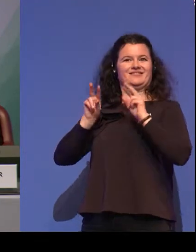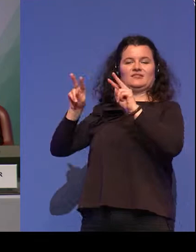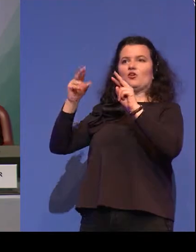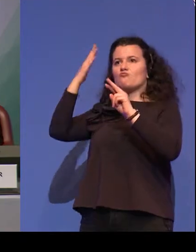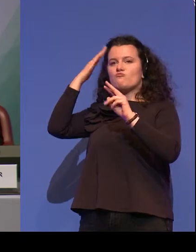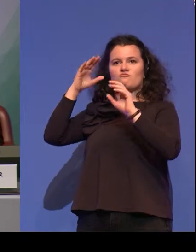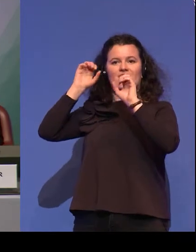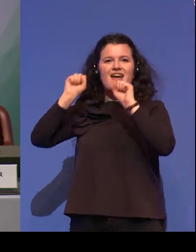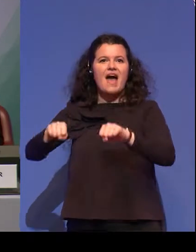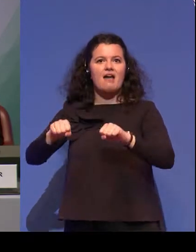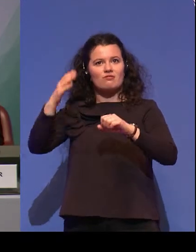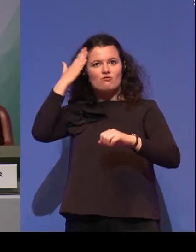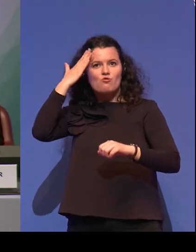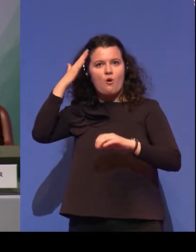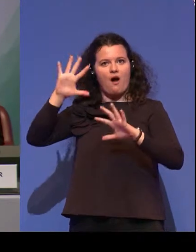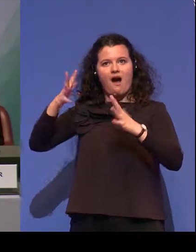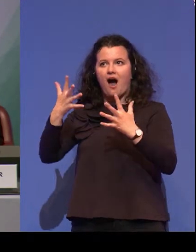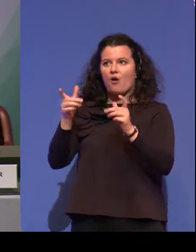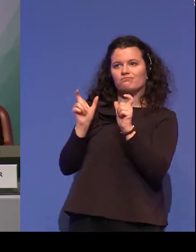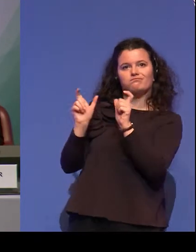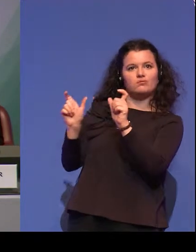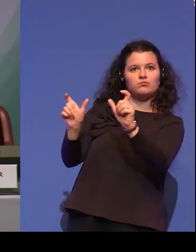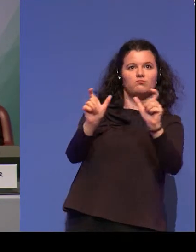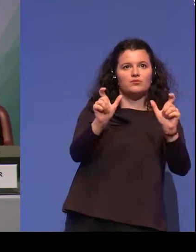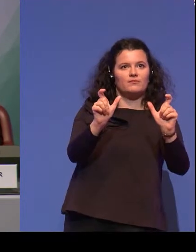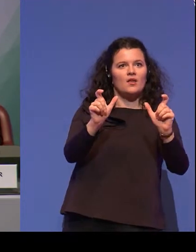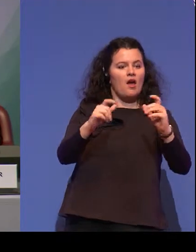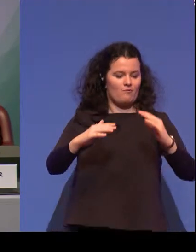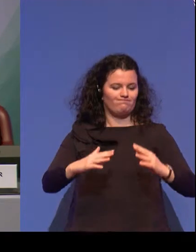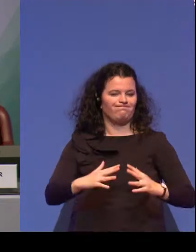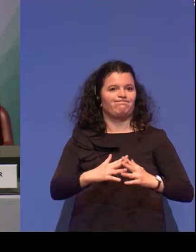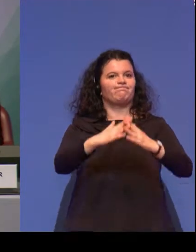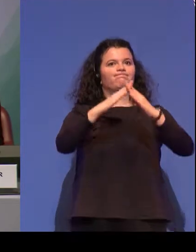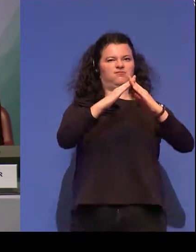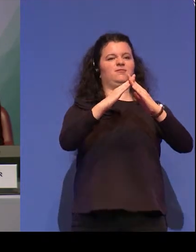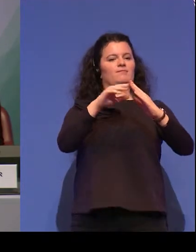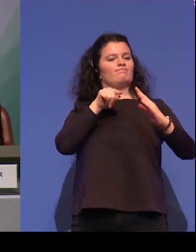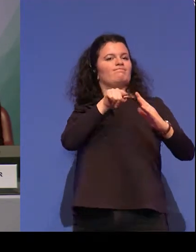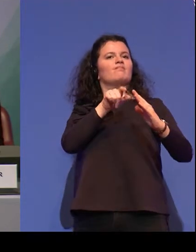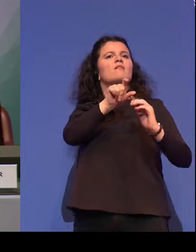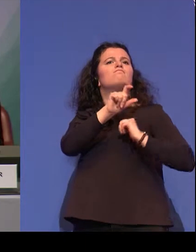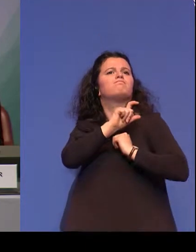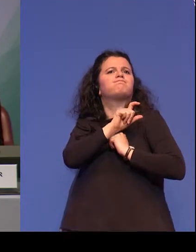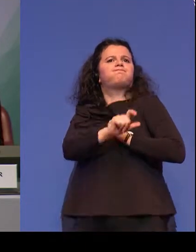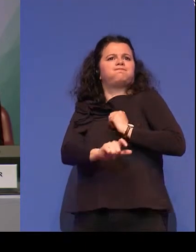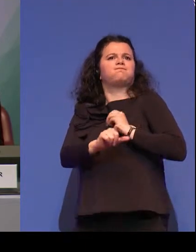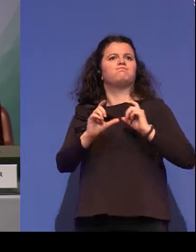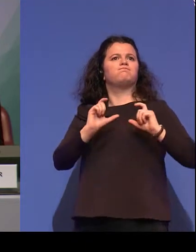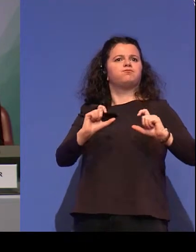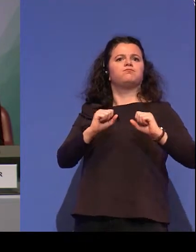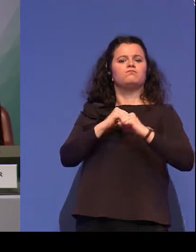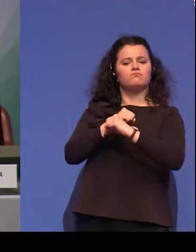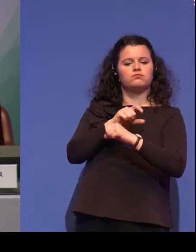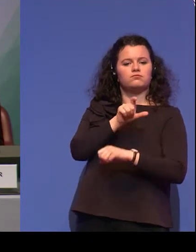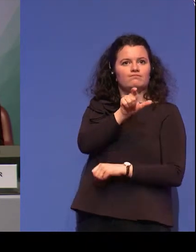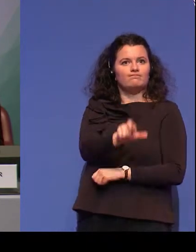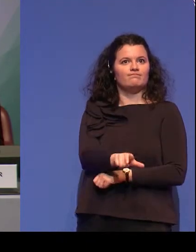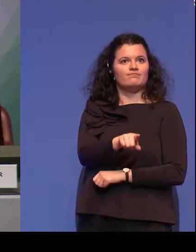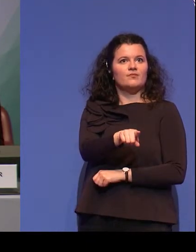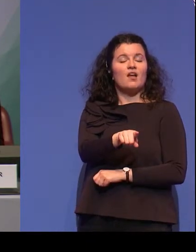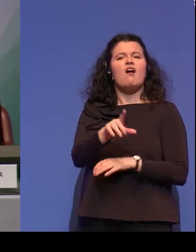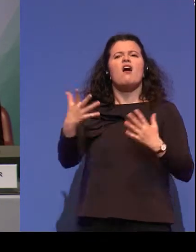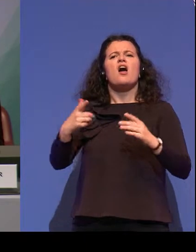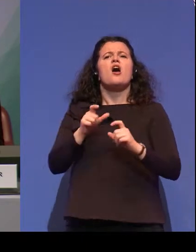and reconstruction. Building resilience is everybody's business. We